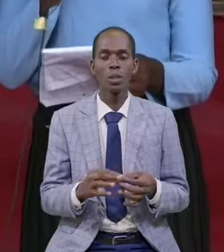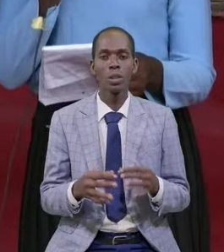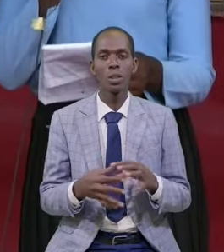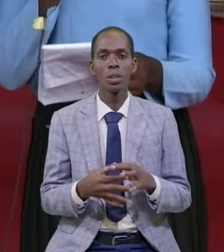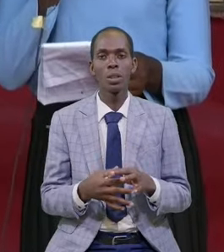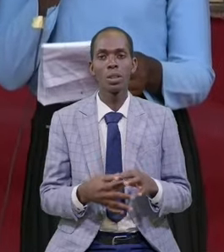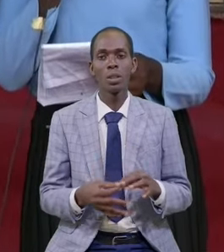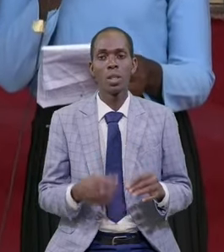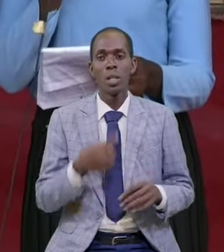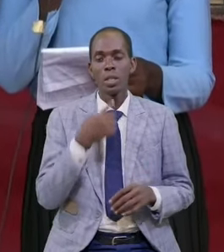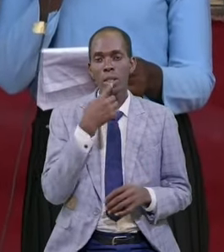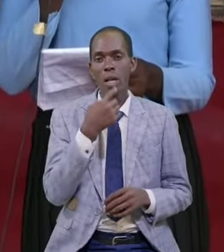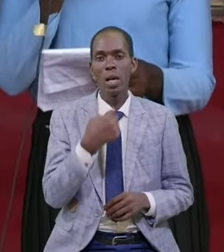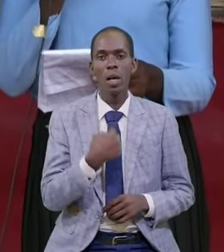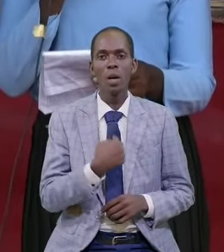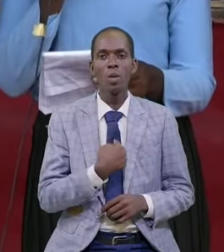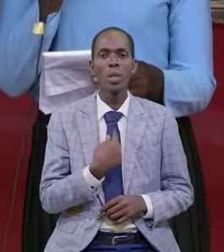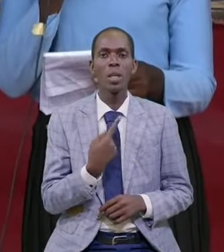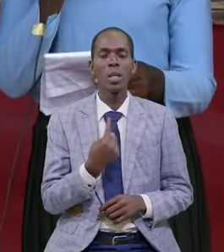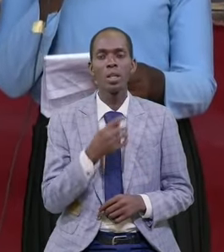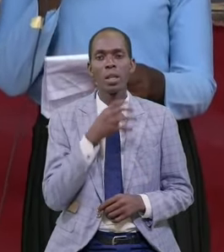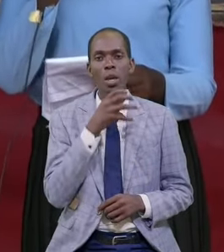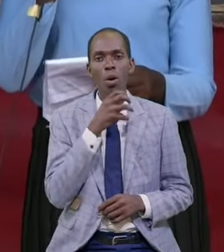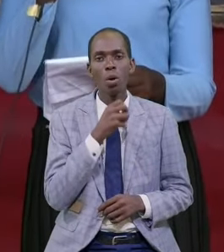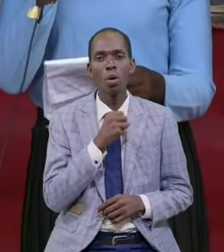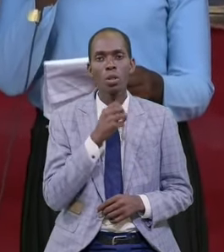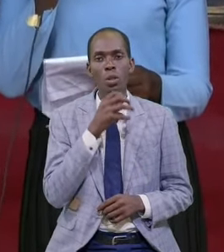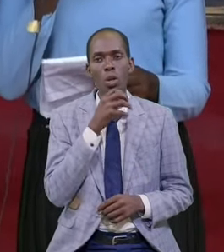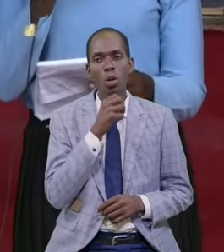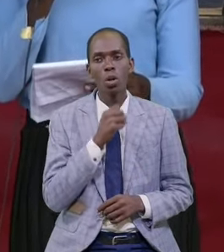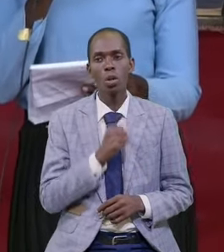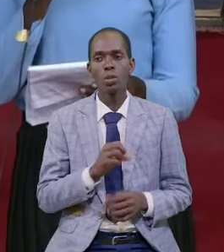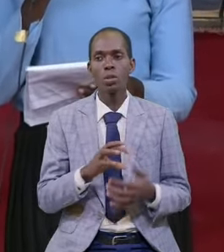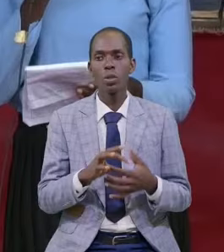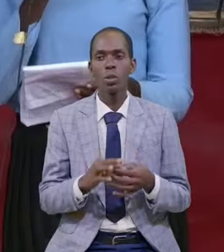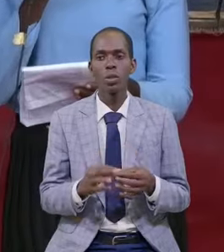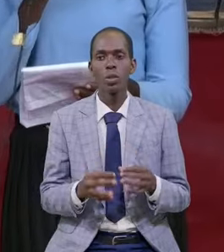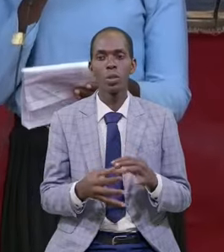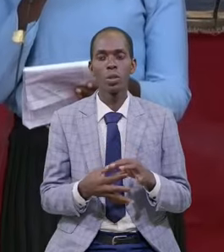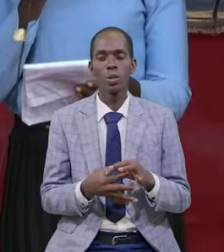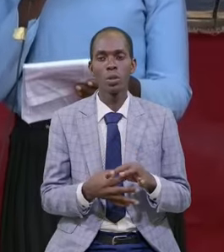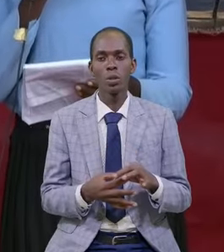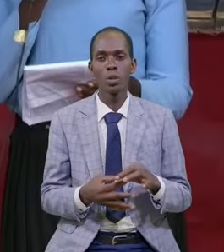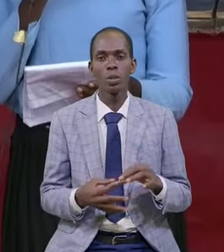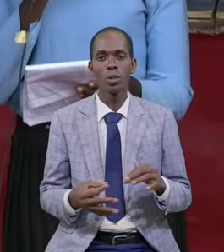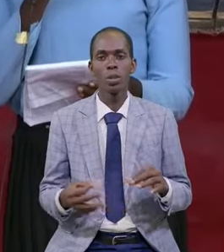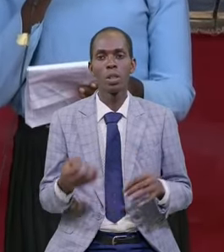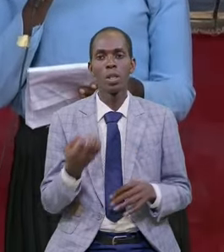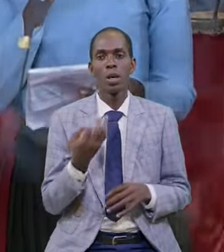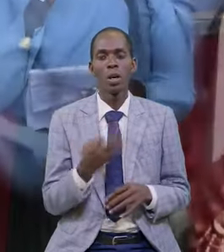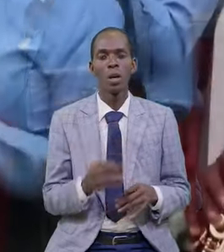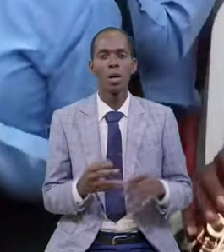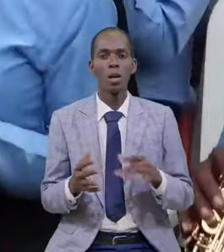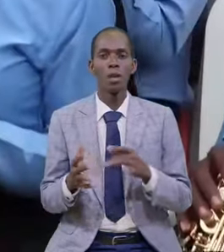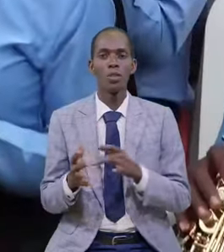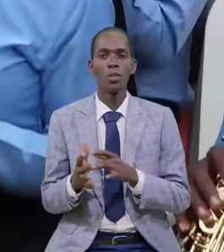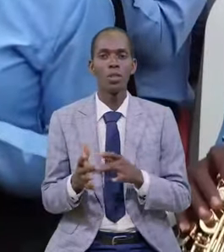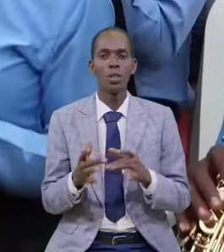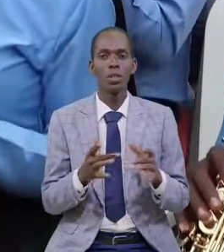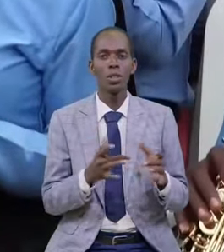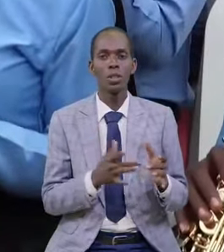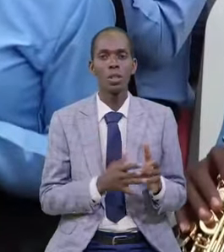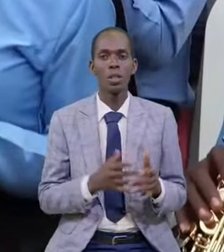story tell me the all story of